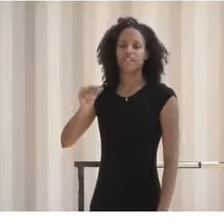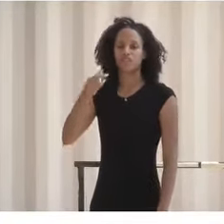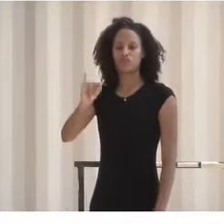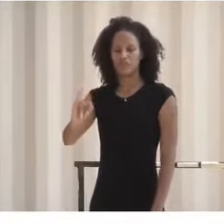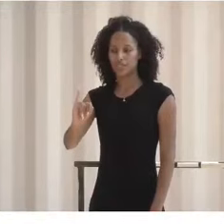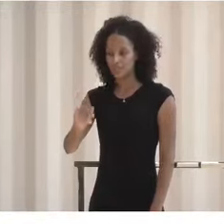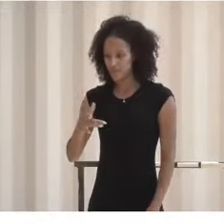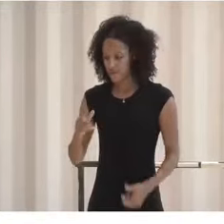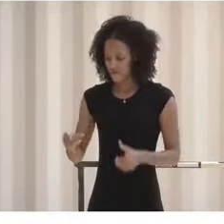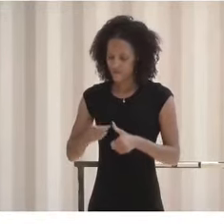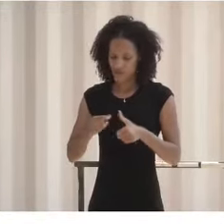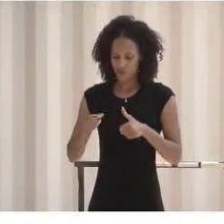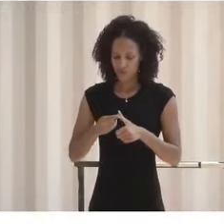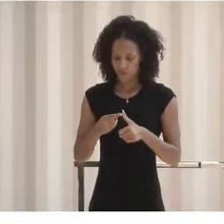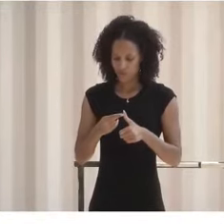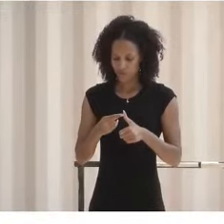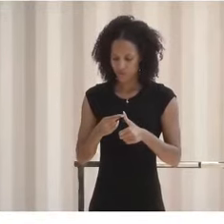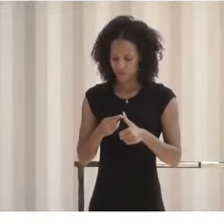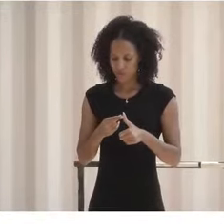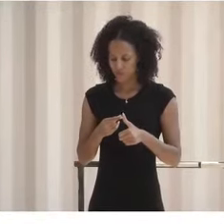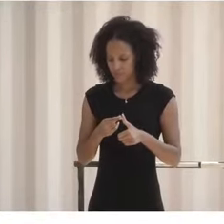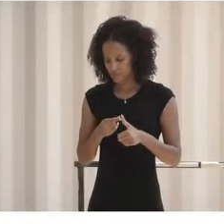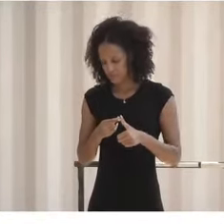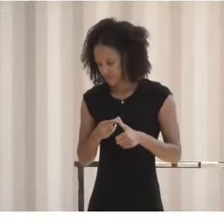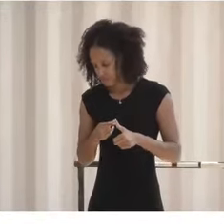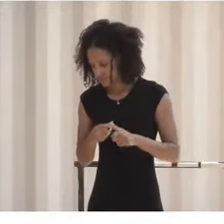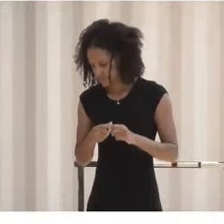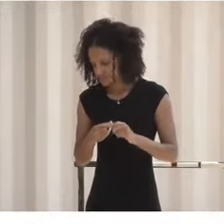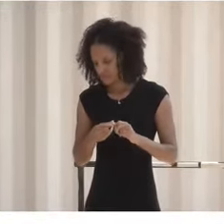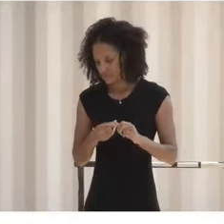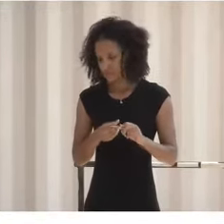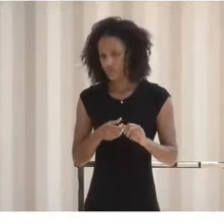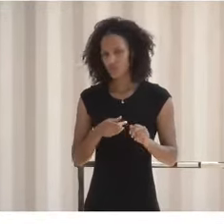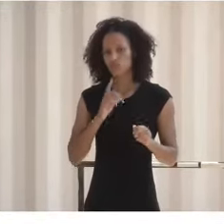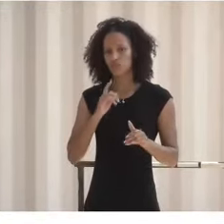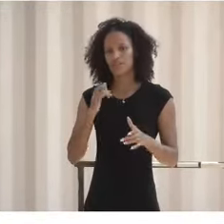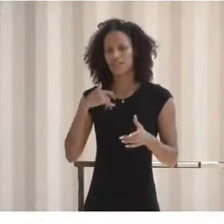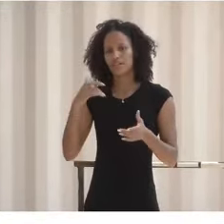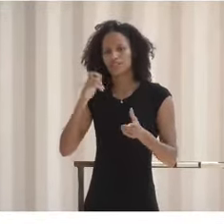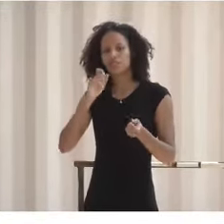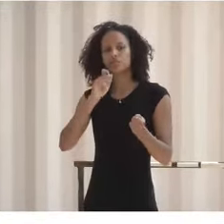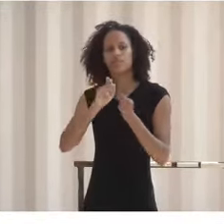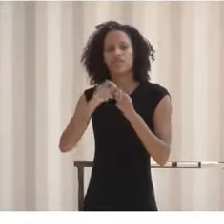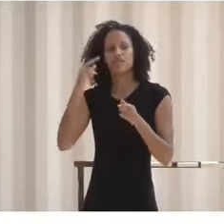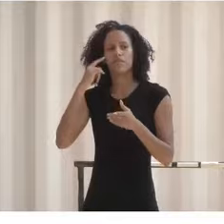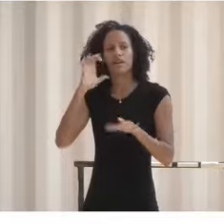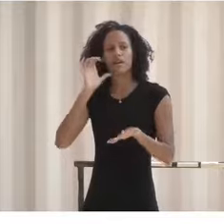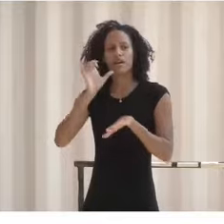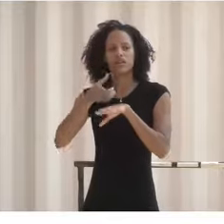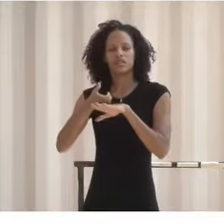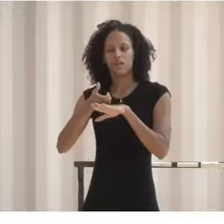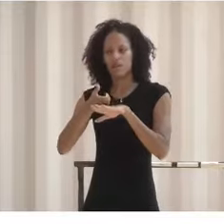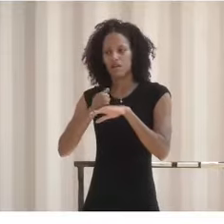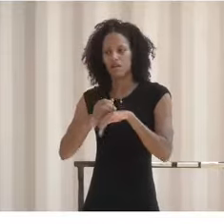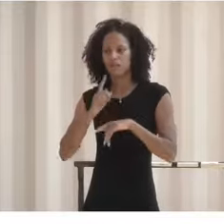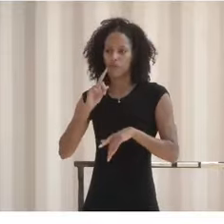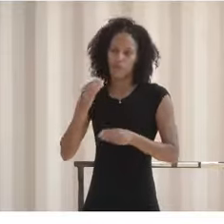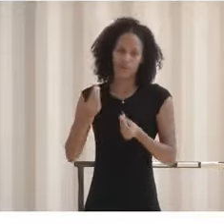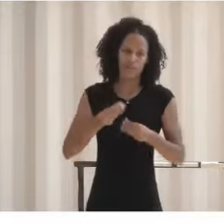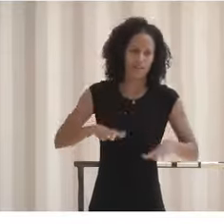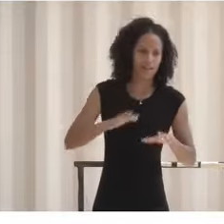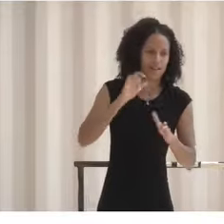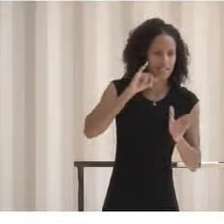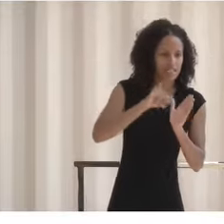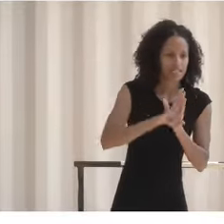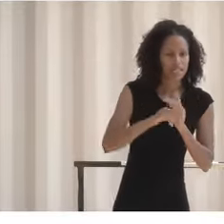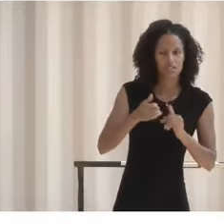For us, what's at stake is the total abundance mindset, the connection between land, food, identity,